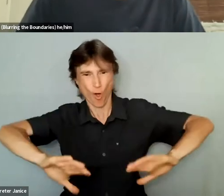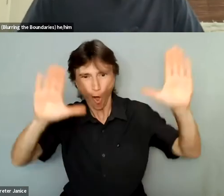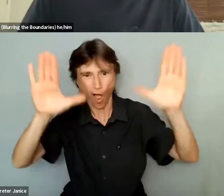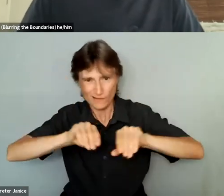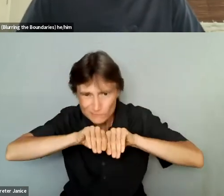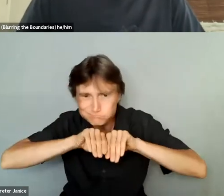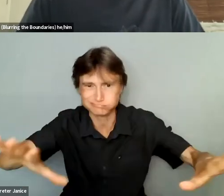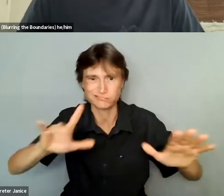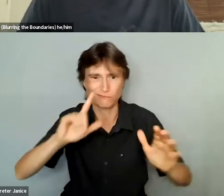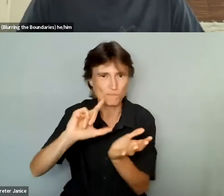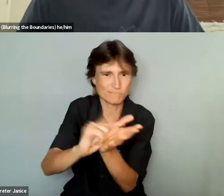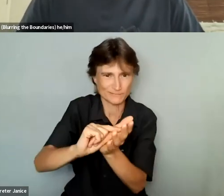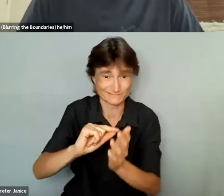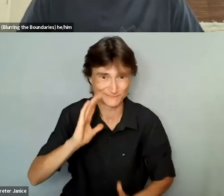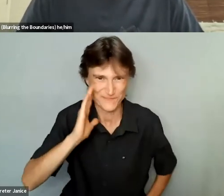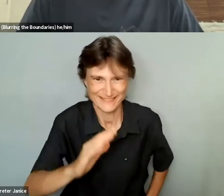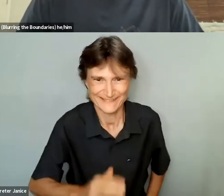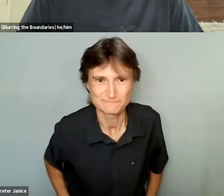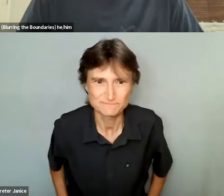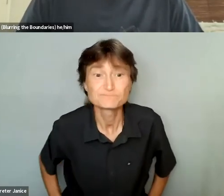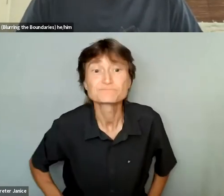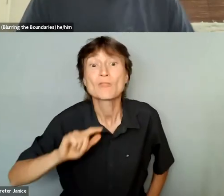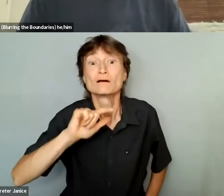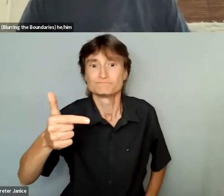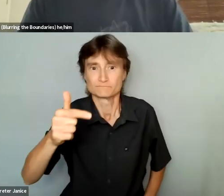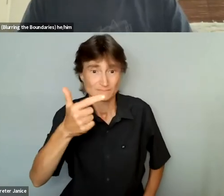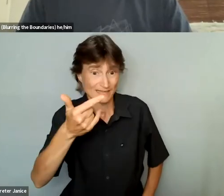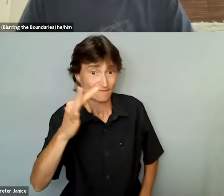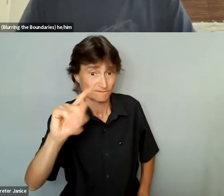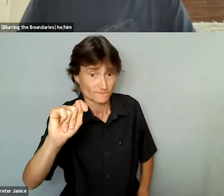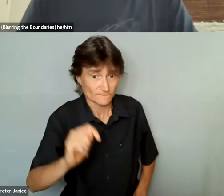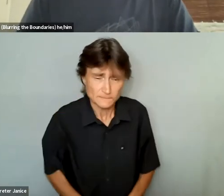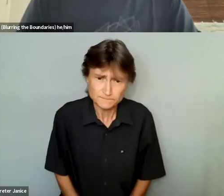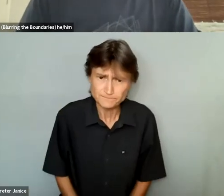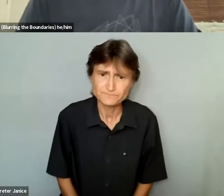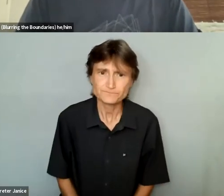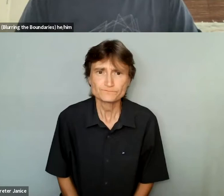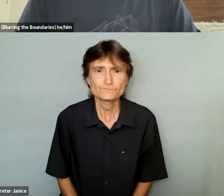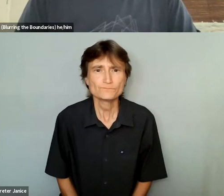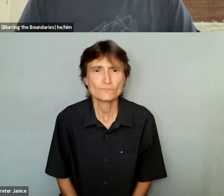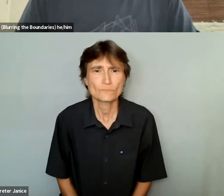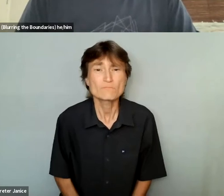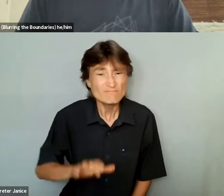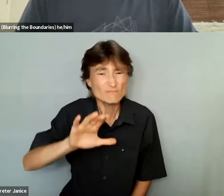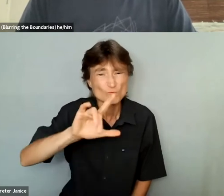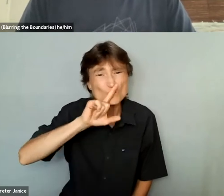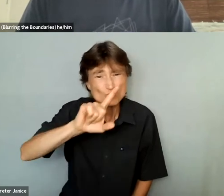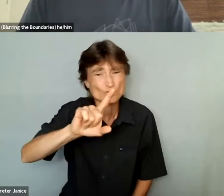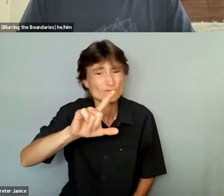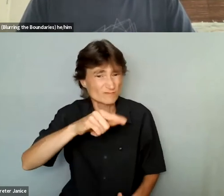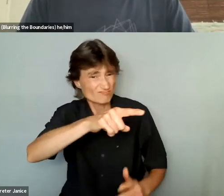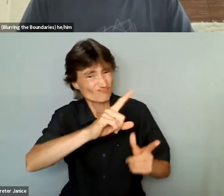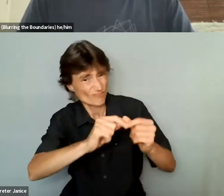yeah. Definitely. Yeah, so as we have been experimenting with